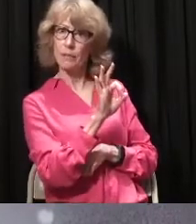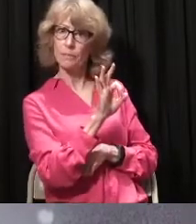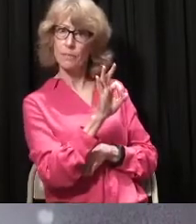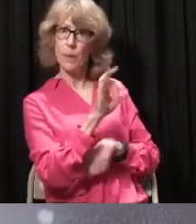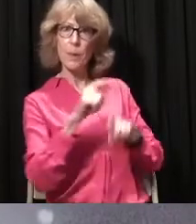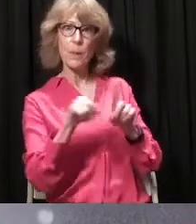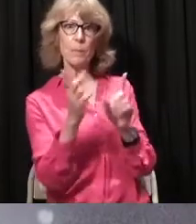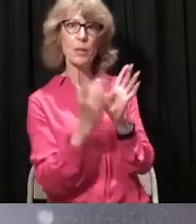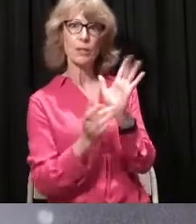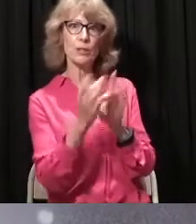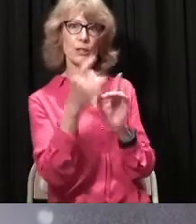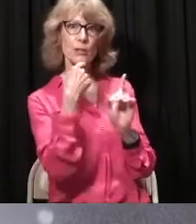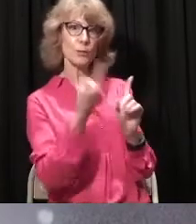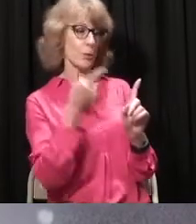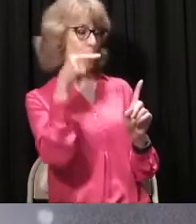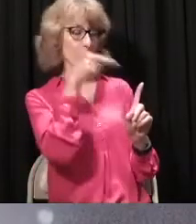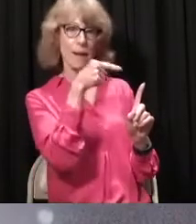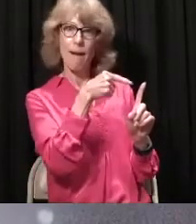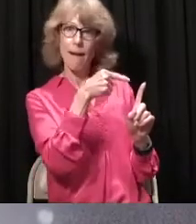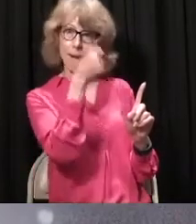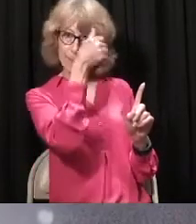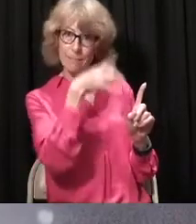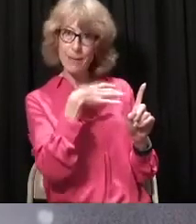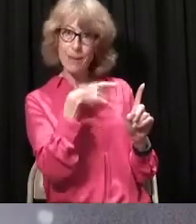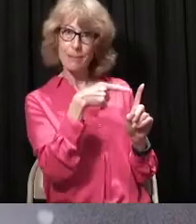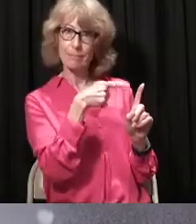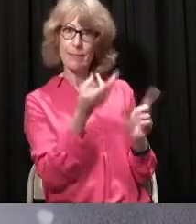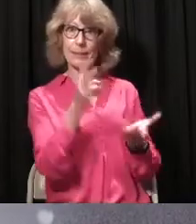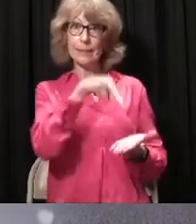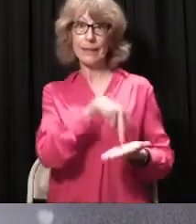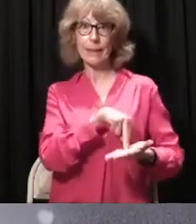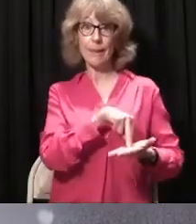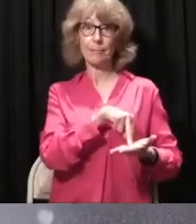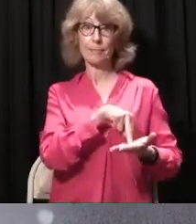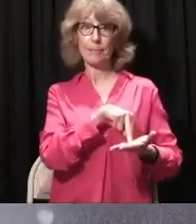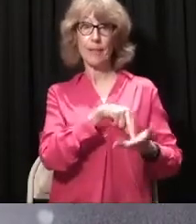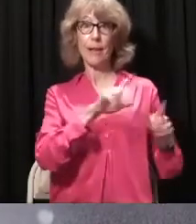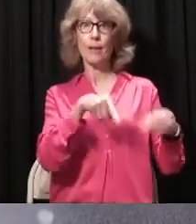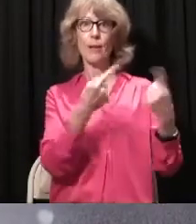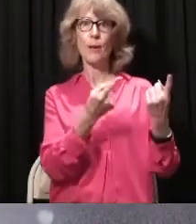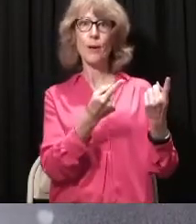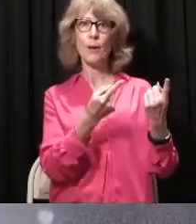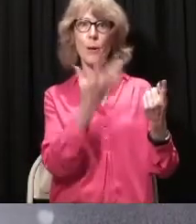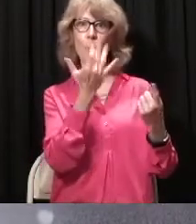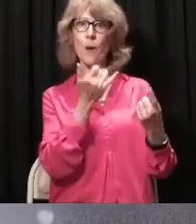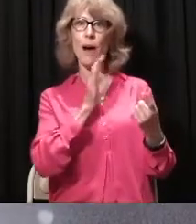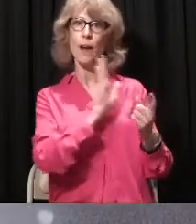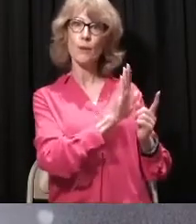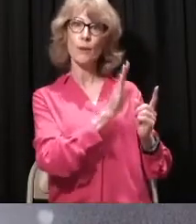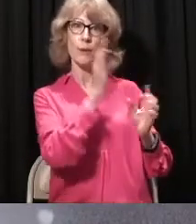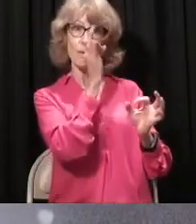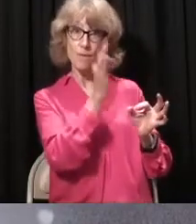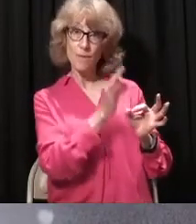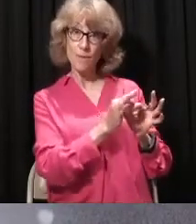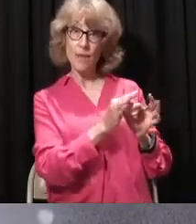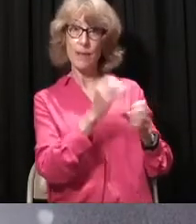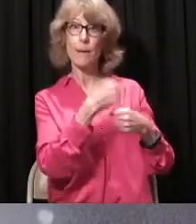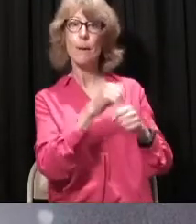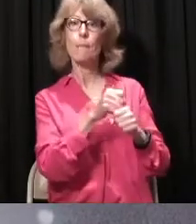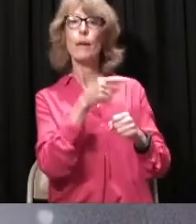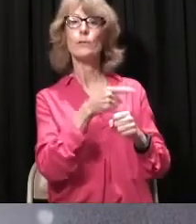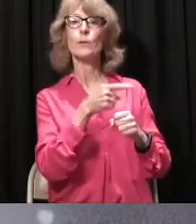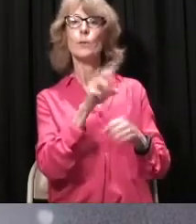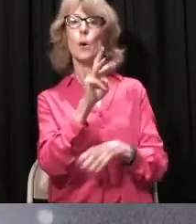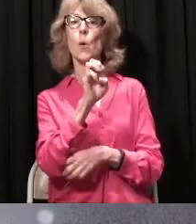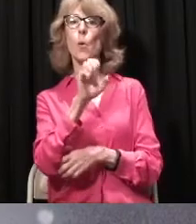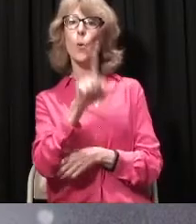your faith has made you well." Okay. There's 2 really important words in this story. The first word is